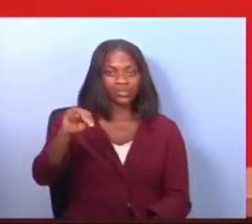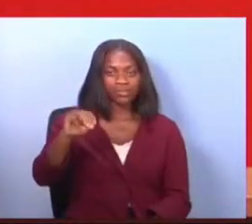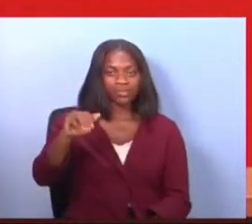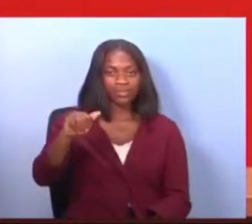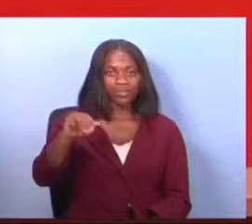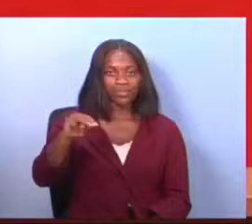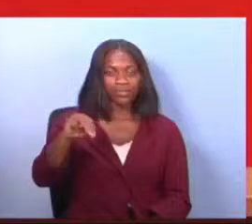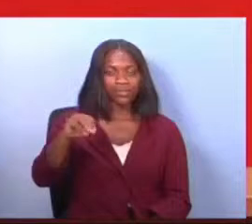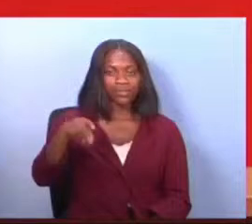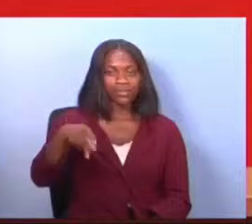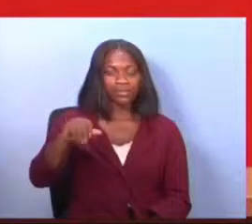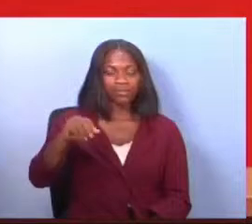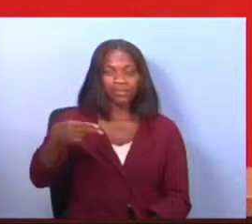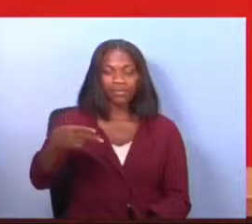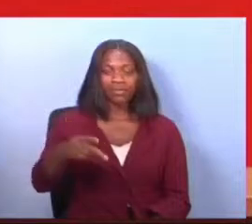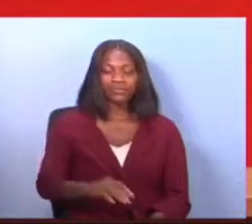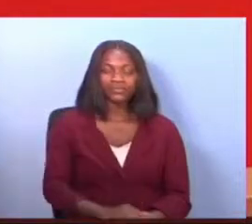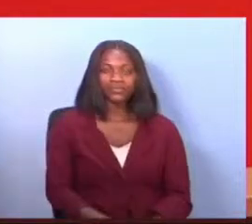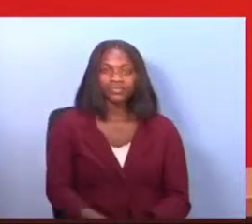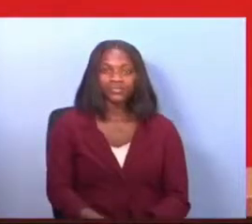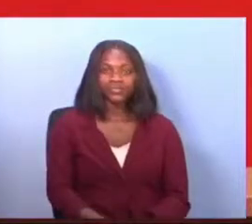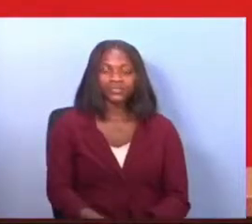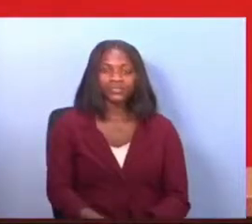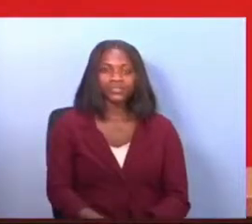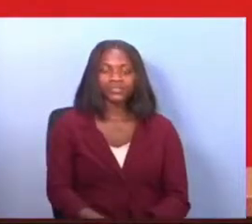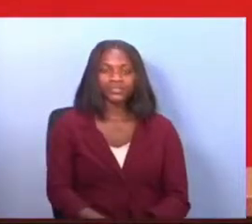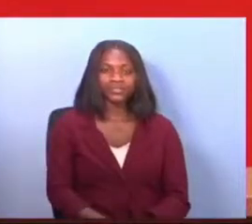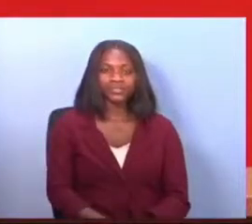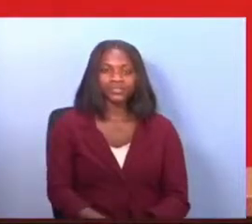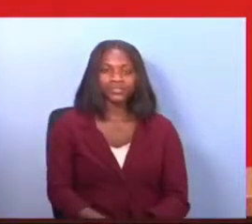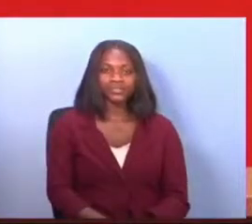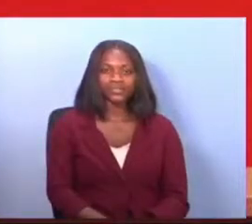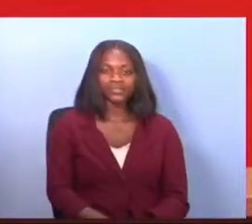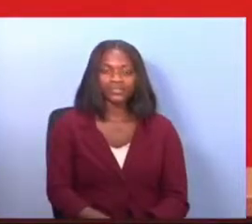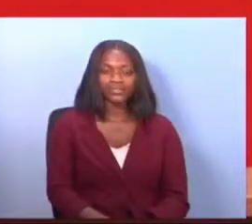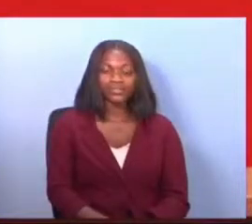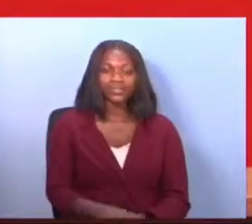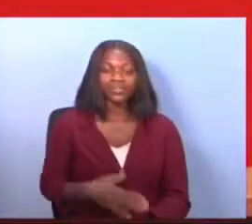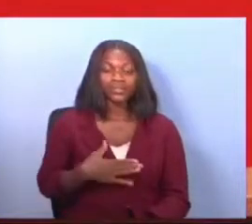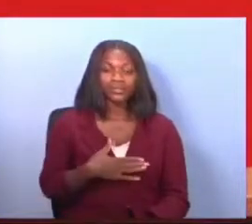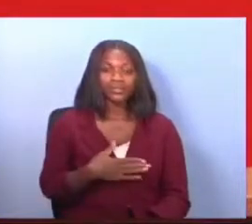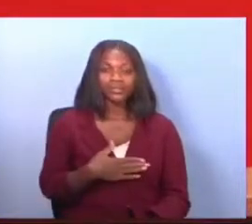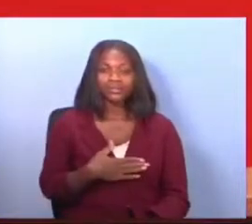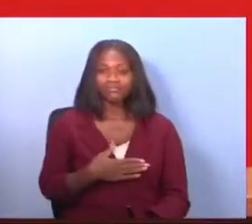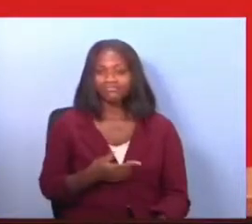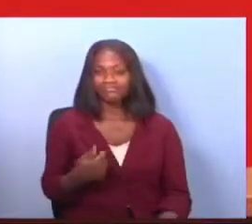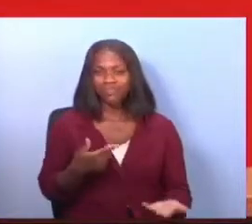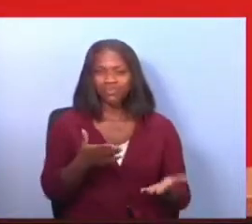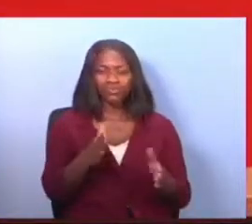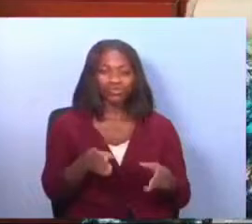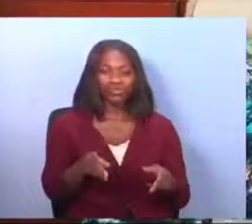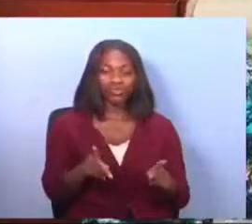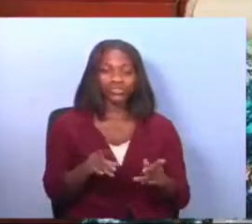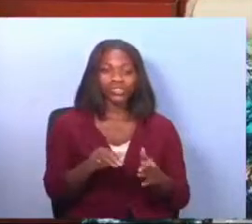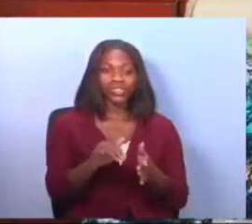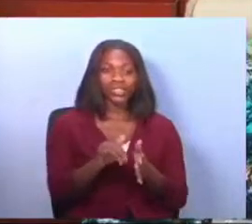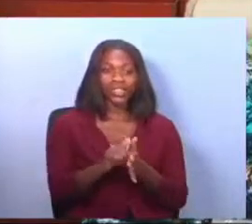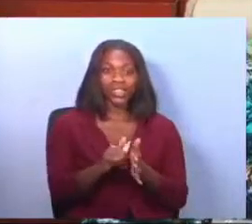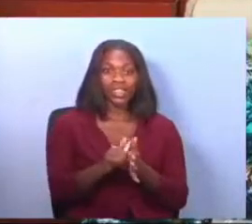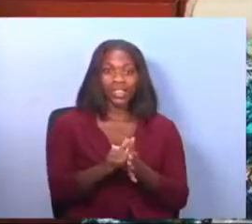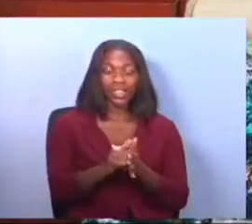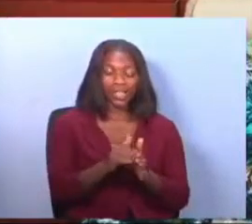may I seek your leave to respond to some matter that the minority